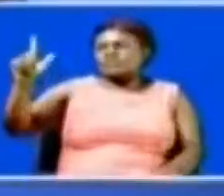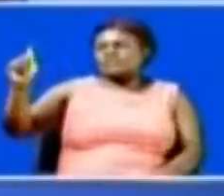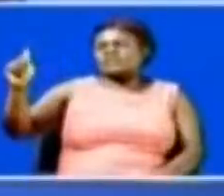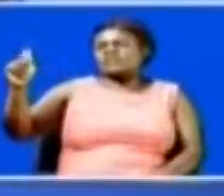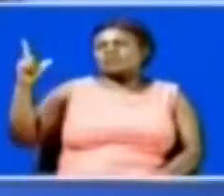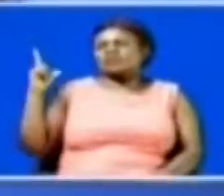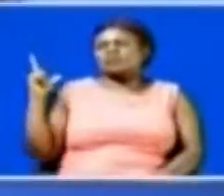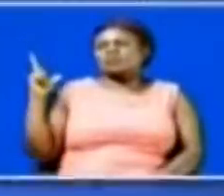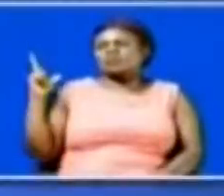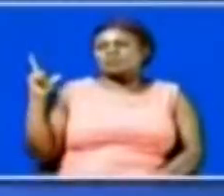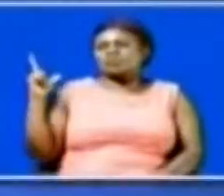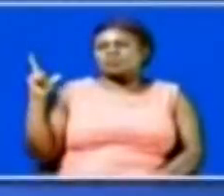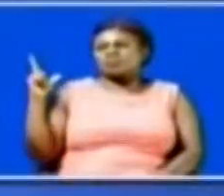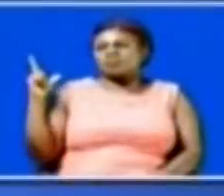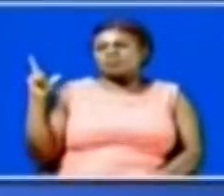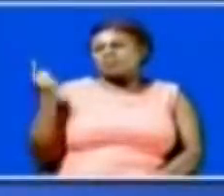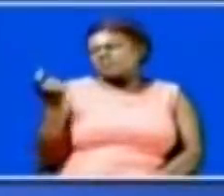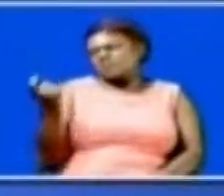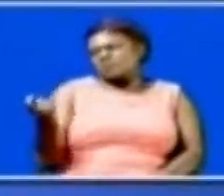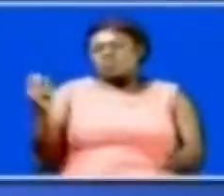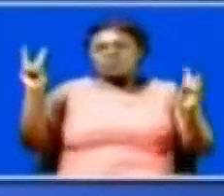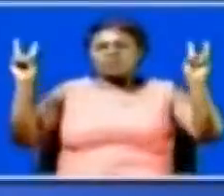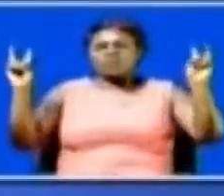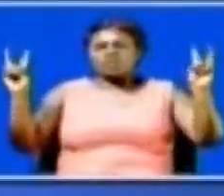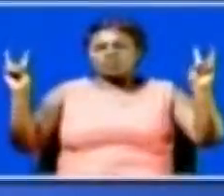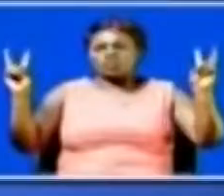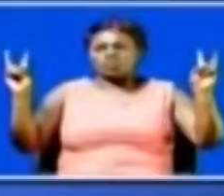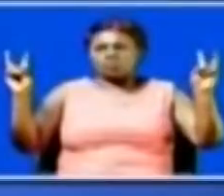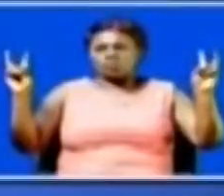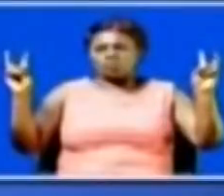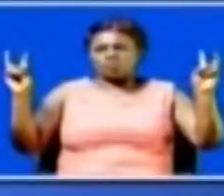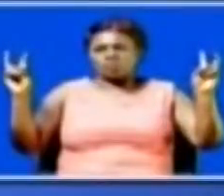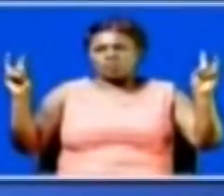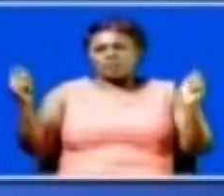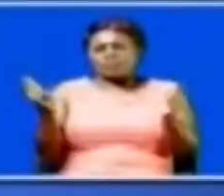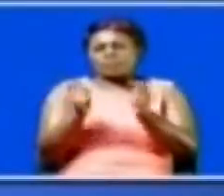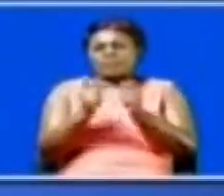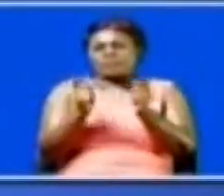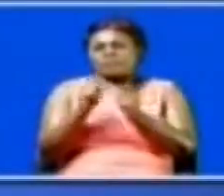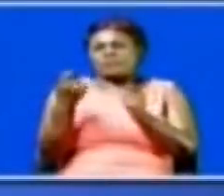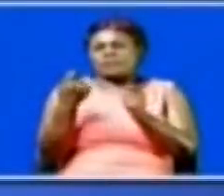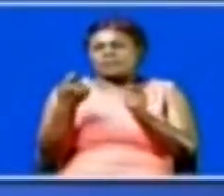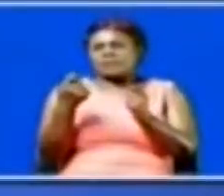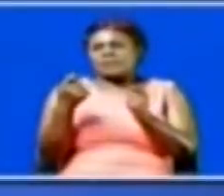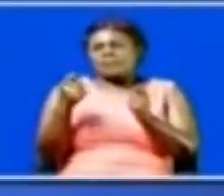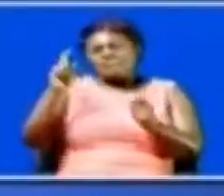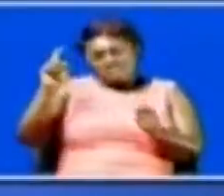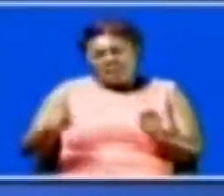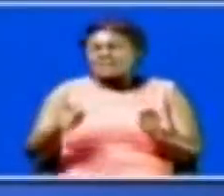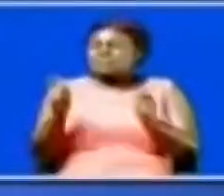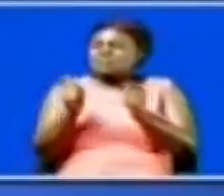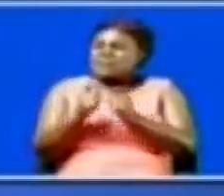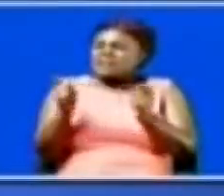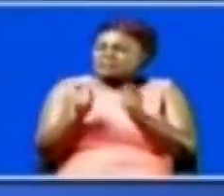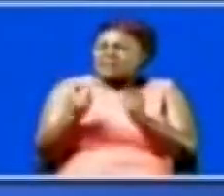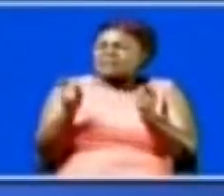altogether? I think that's a minor issue. The reason But the pain is being felt by Kenyans. Kenyans are going to feel a lot of pain. They haven't